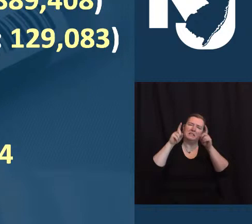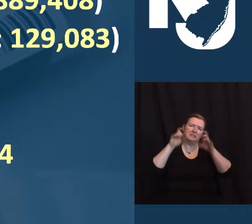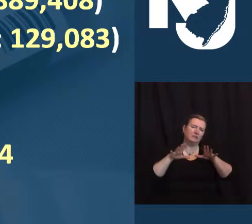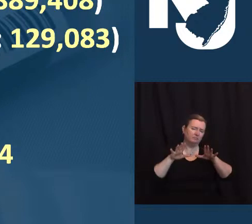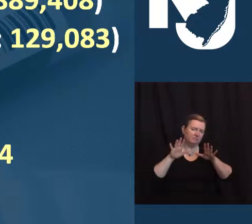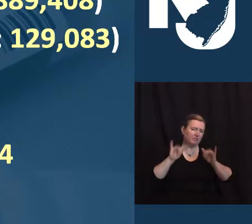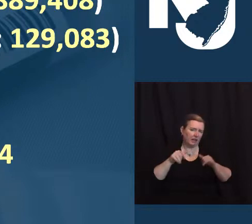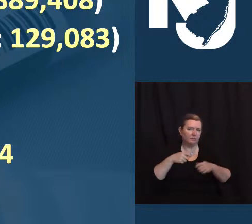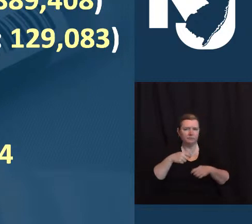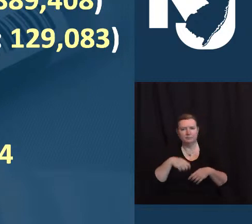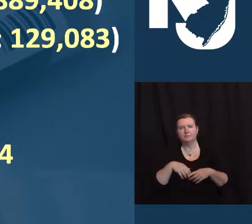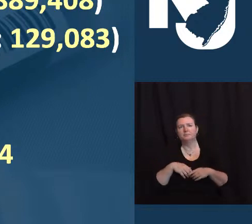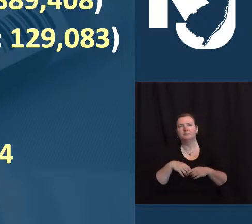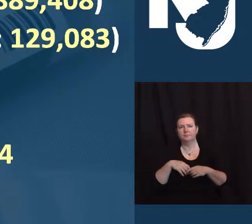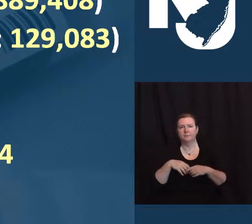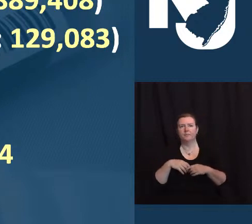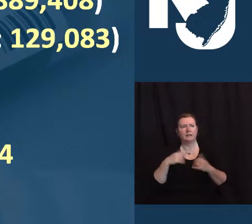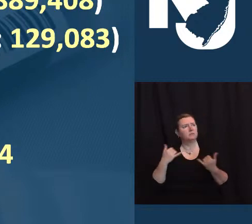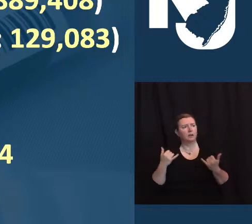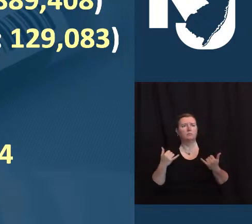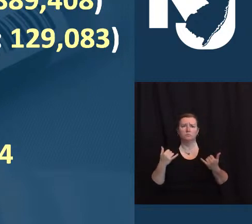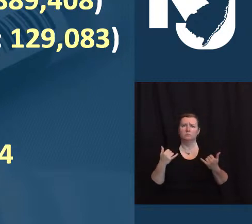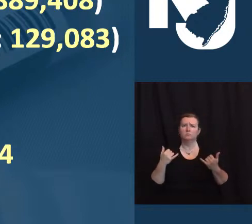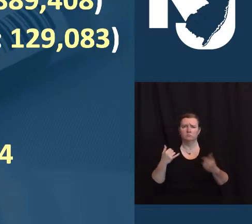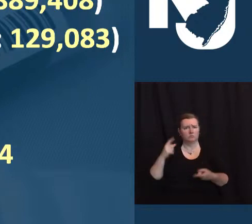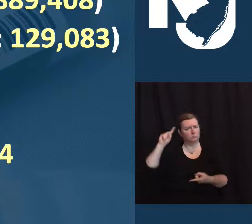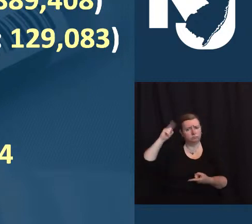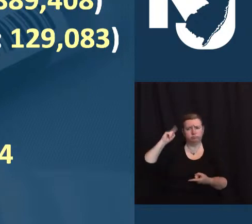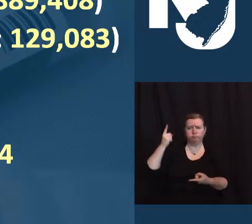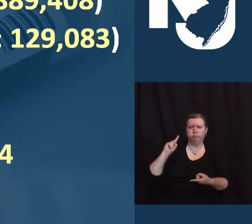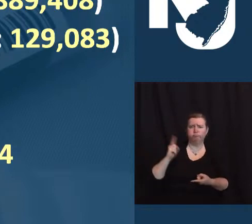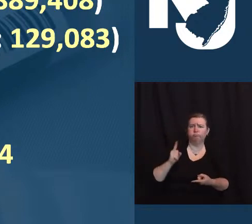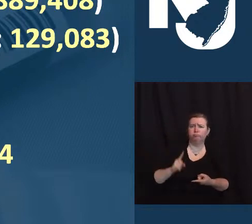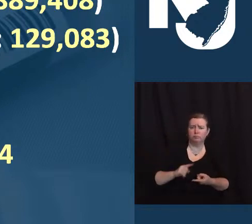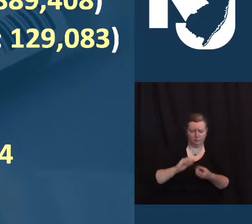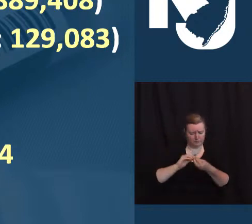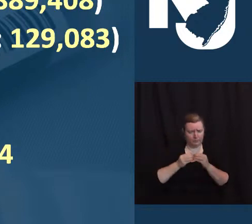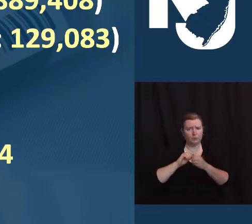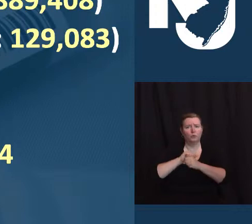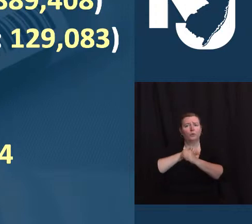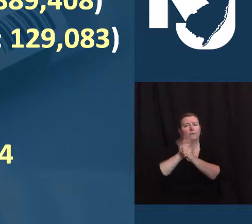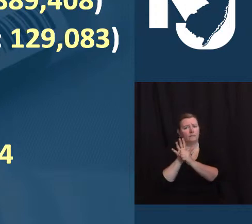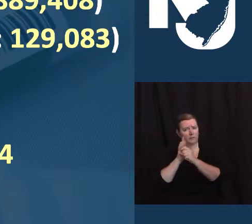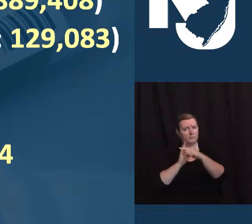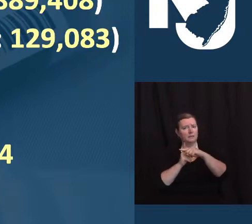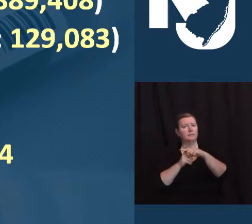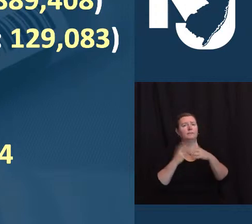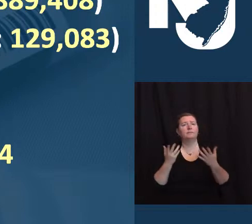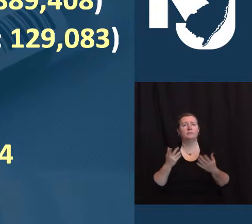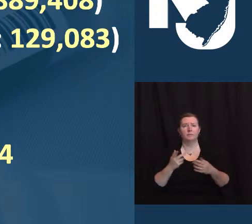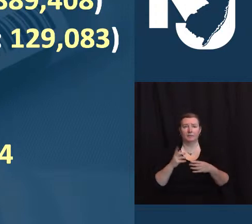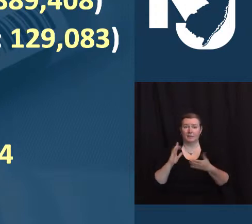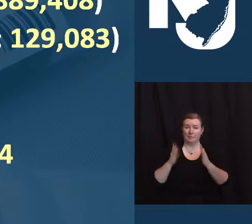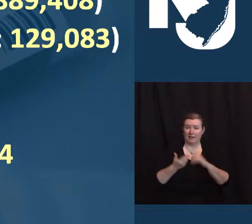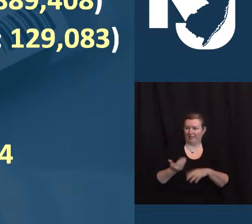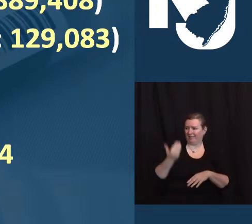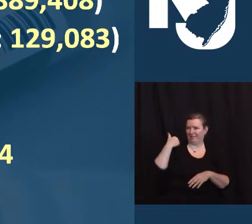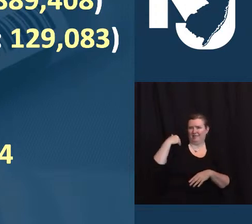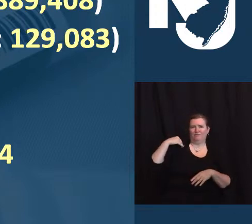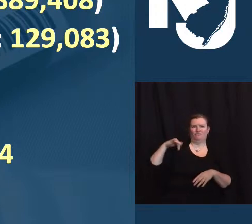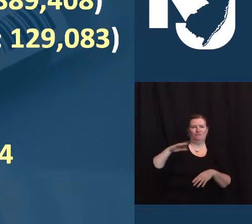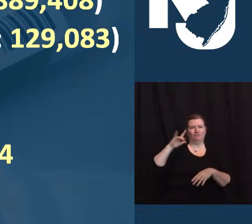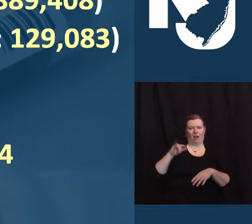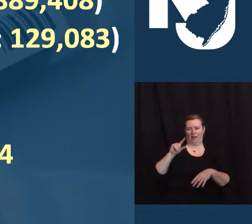are now consistently reporting our lowest numbers of confirmed cases since last July, when we were in the deepest part of our